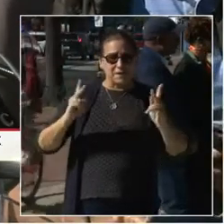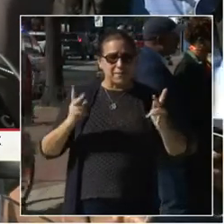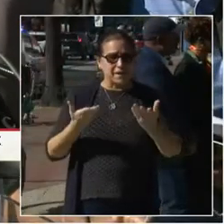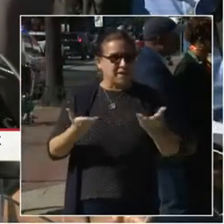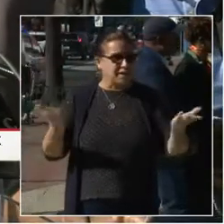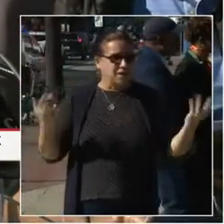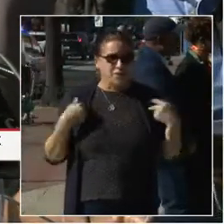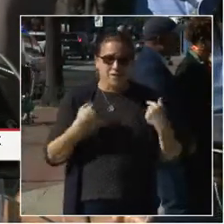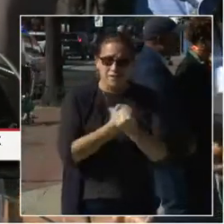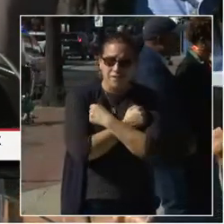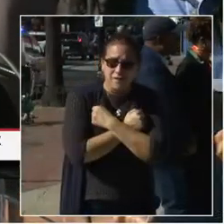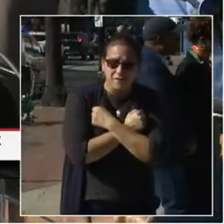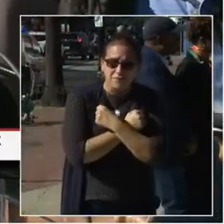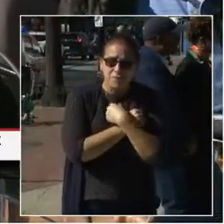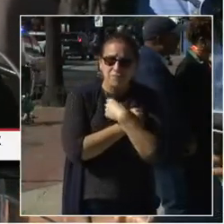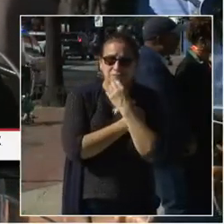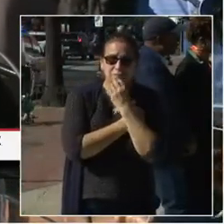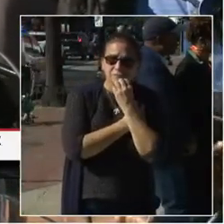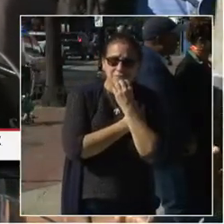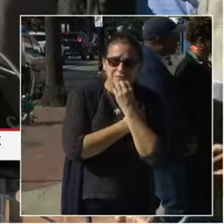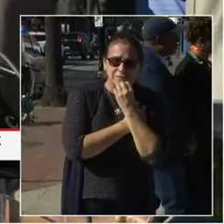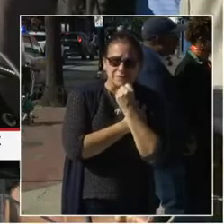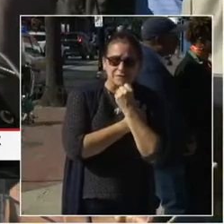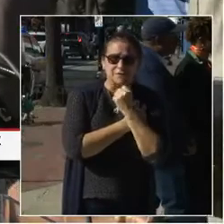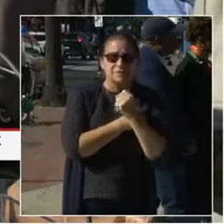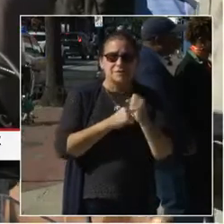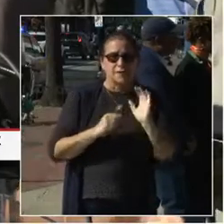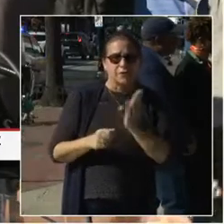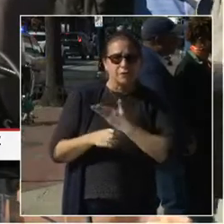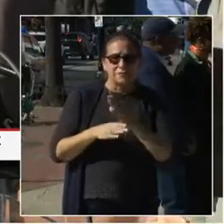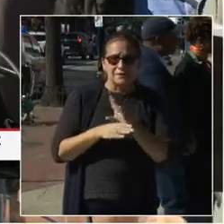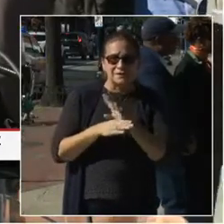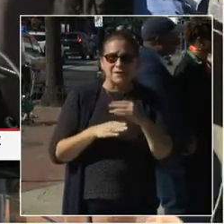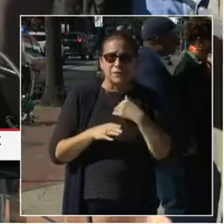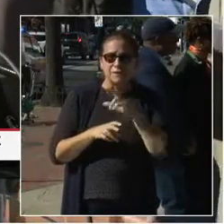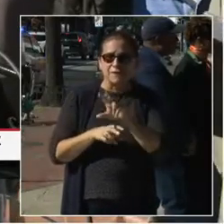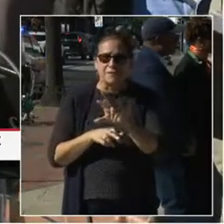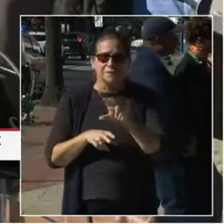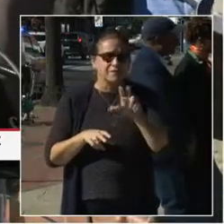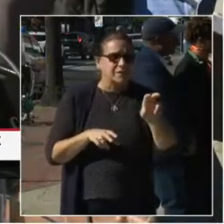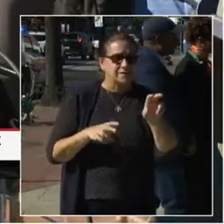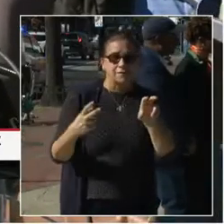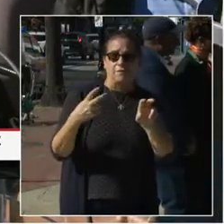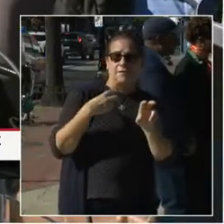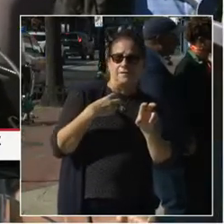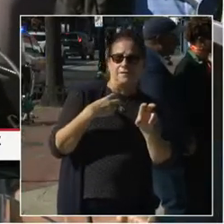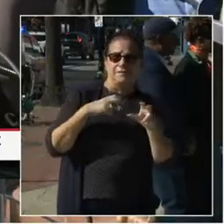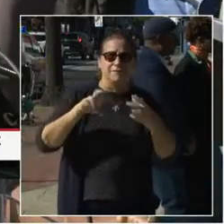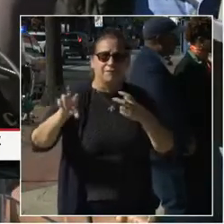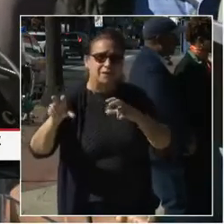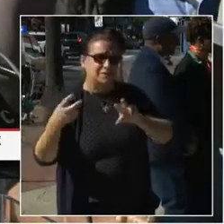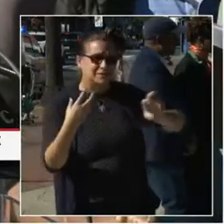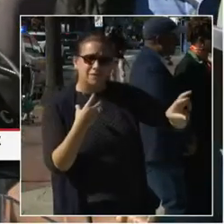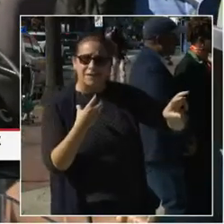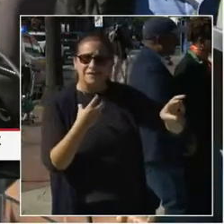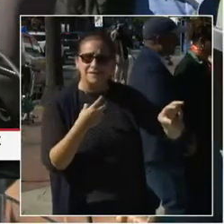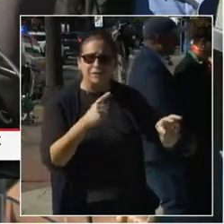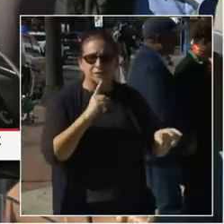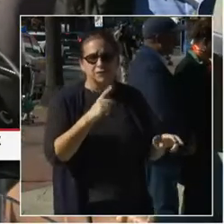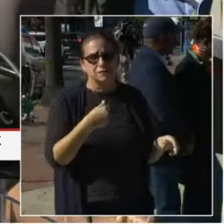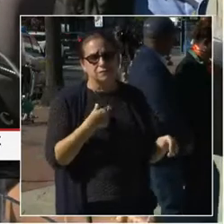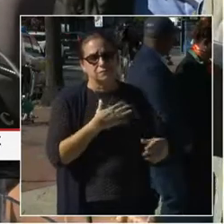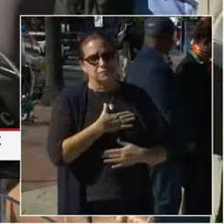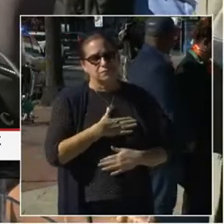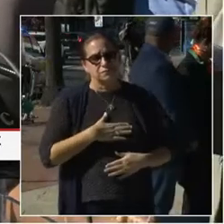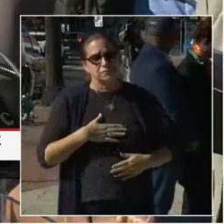to invest in me. And sometimes I say little old me, but I'm so happy that they took the time to have